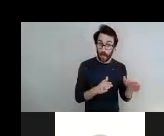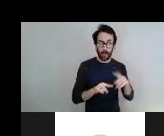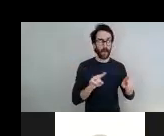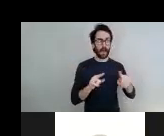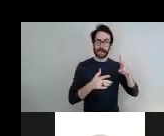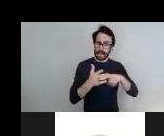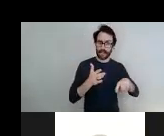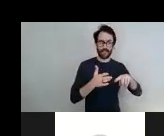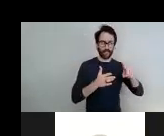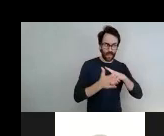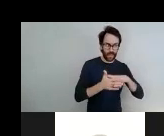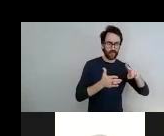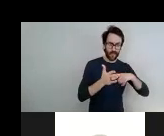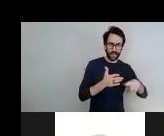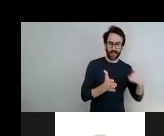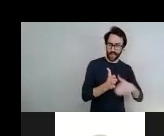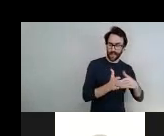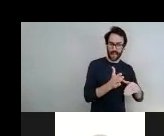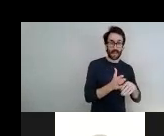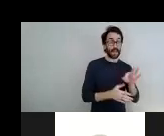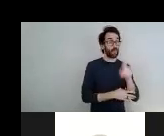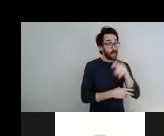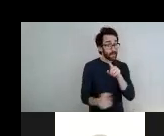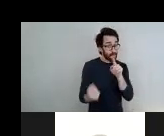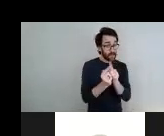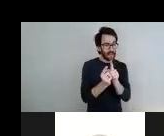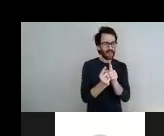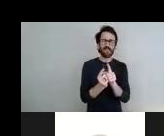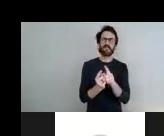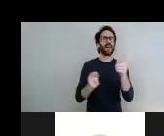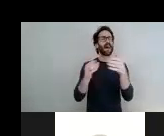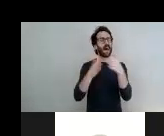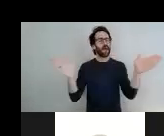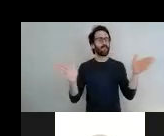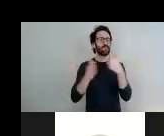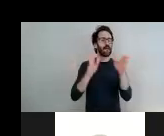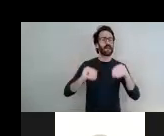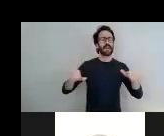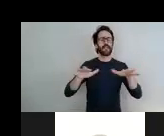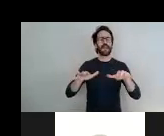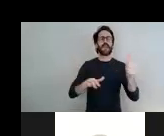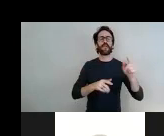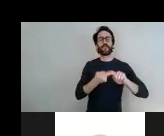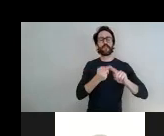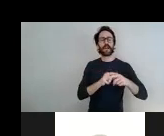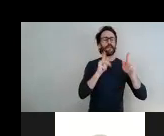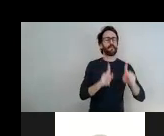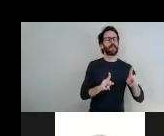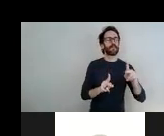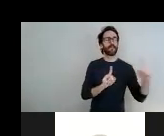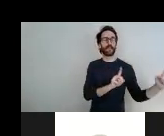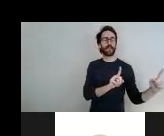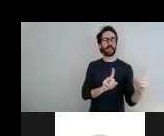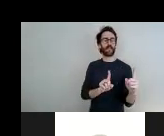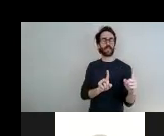meet in a public place with someone else around there. Never send intimate photos